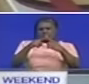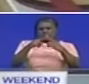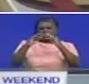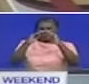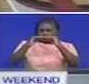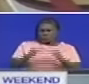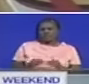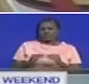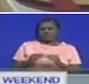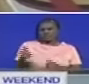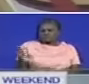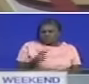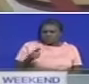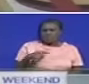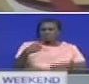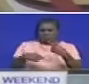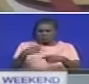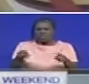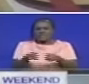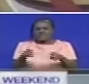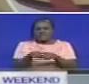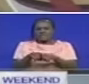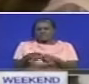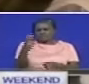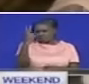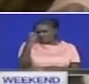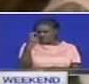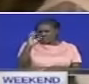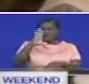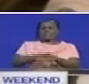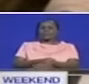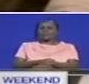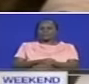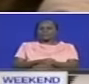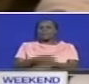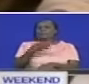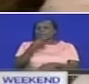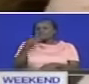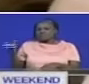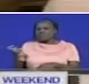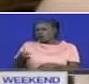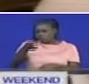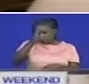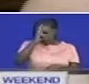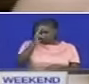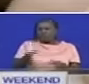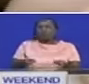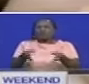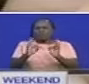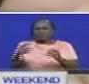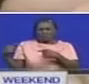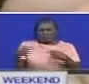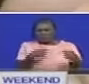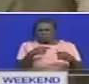further attacks and tackling down of their suspects. Jojo Duori is a police officer caught in a fierce confrontation